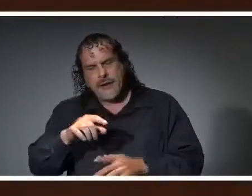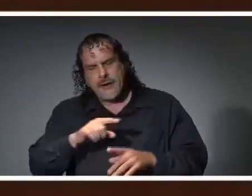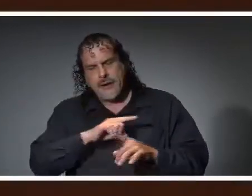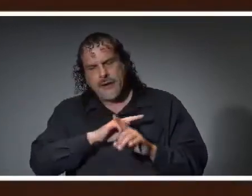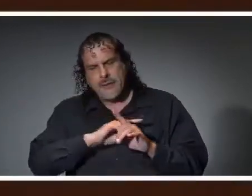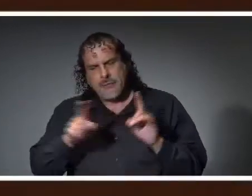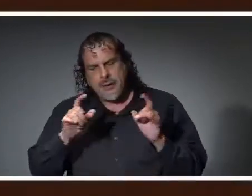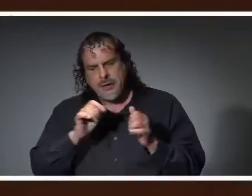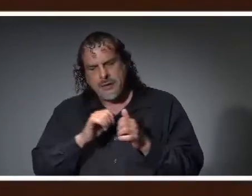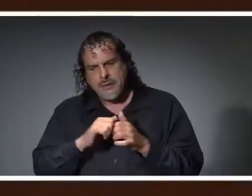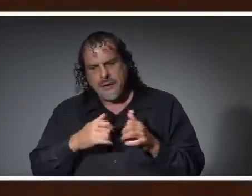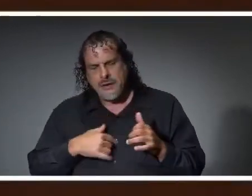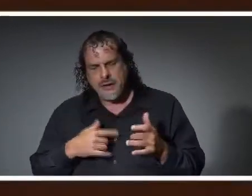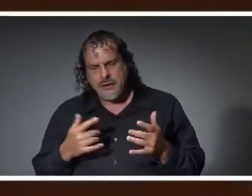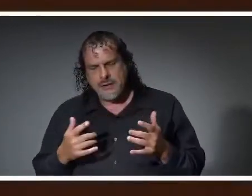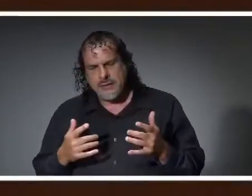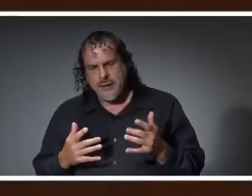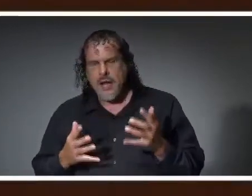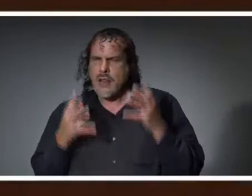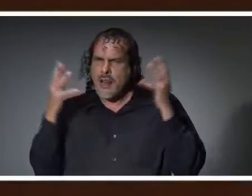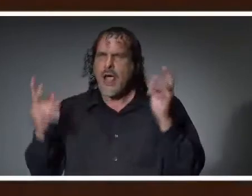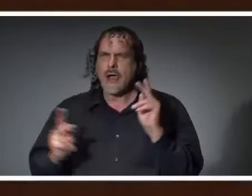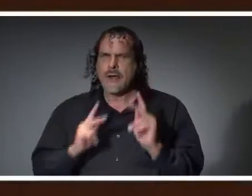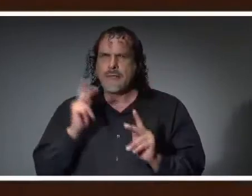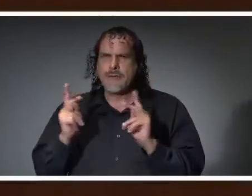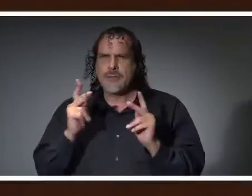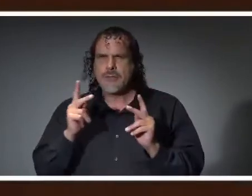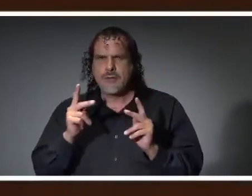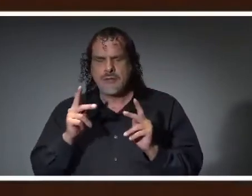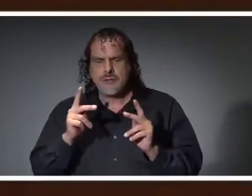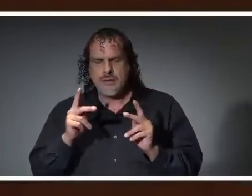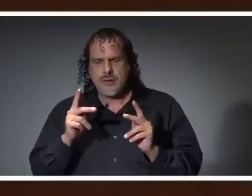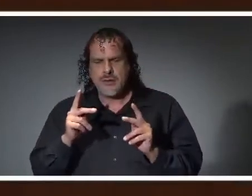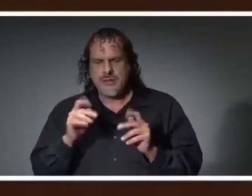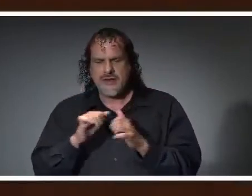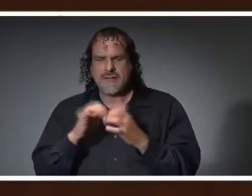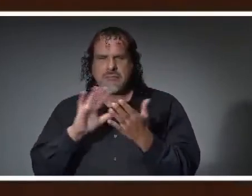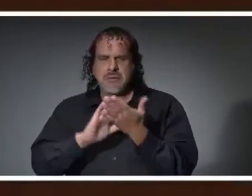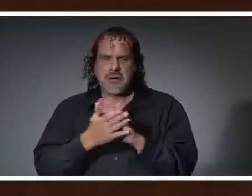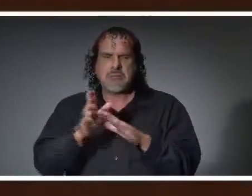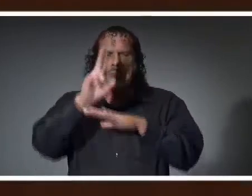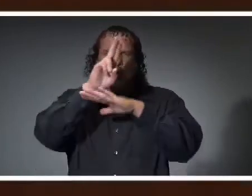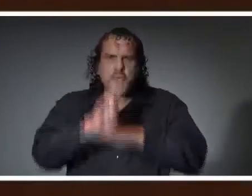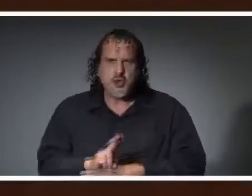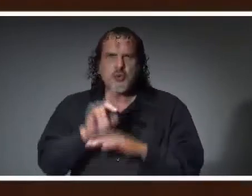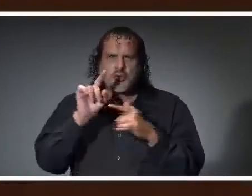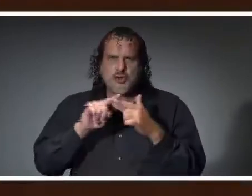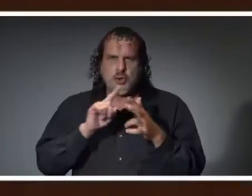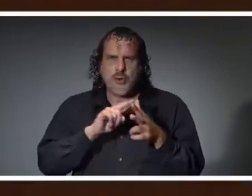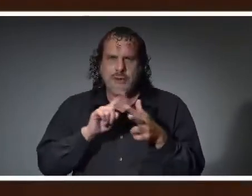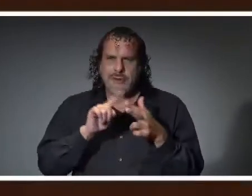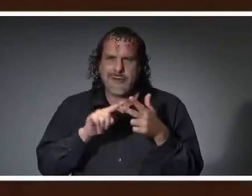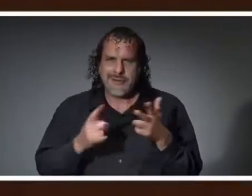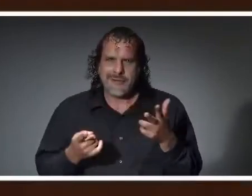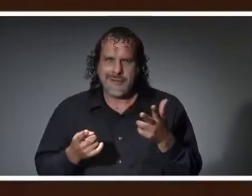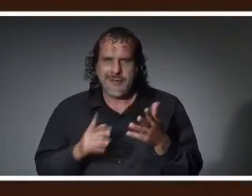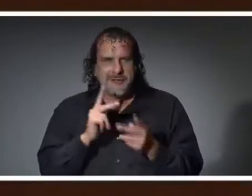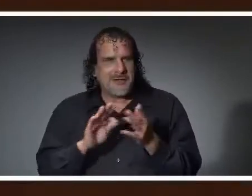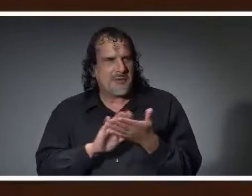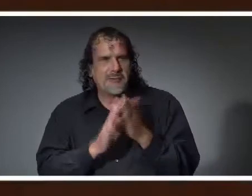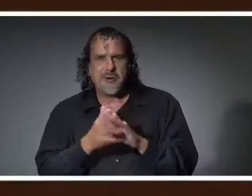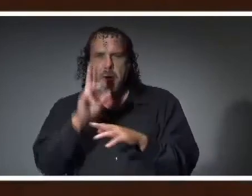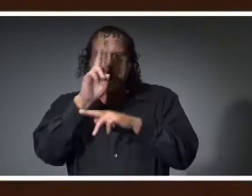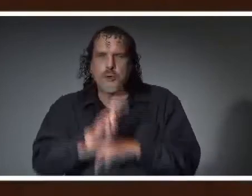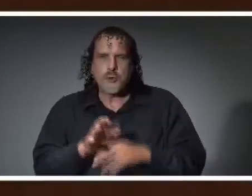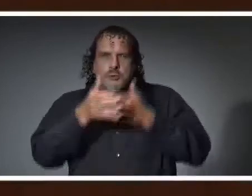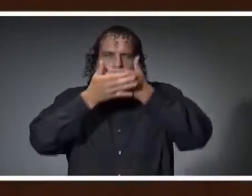countervailing force of normalization of some of the safety stuff, right? So I think people are getting used to the mask. You know, as a